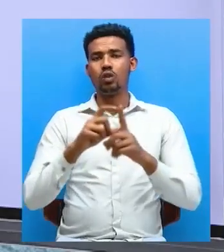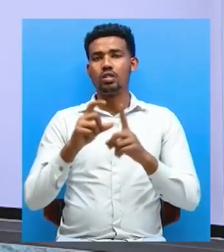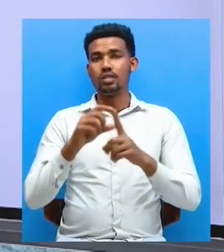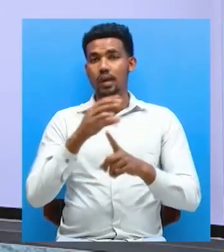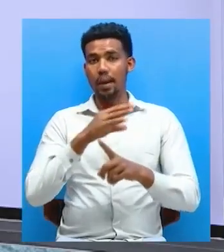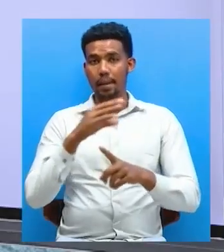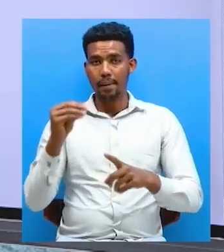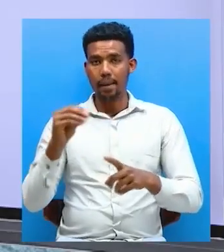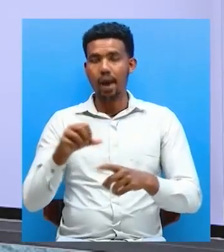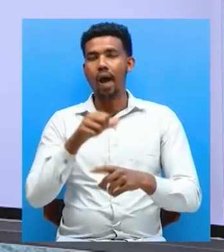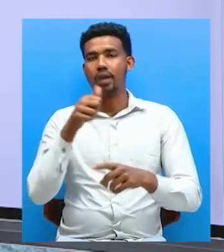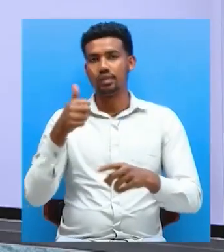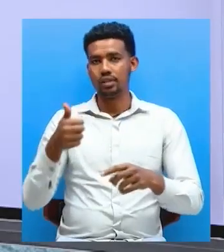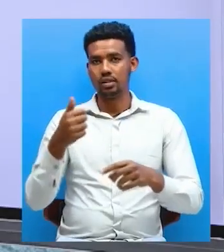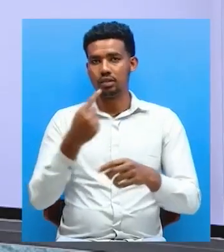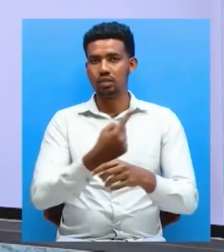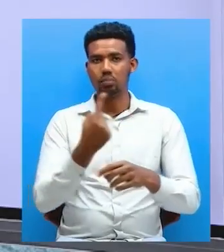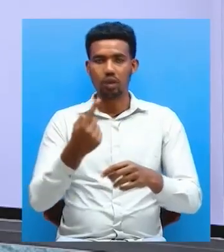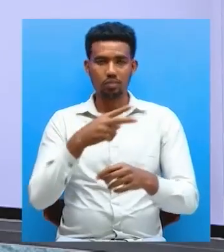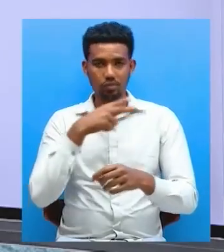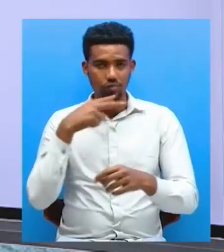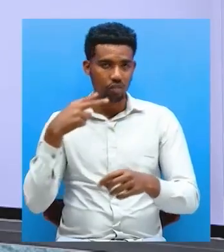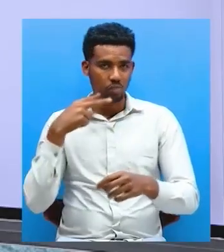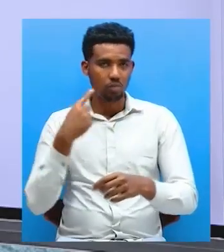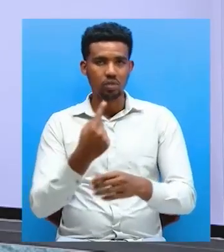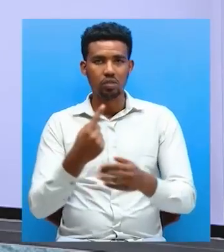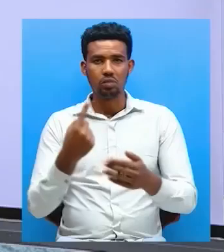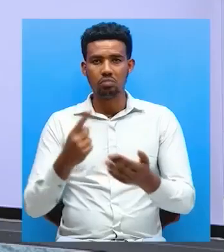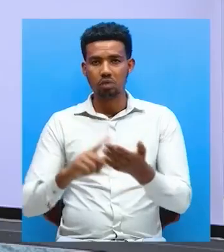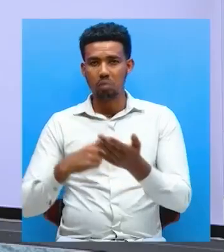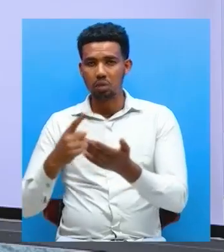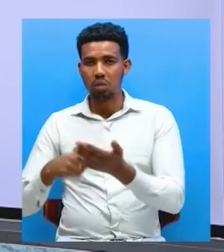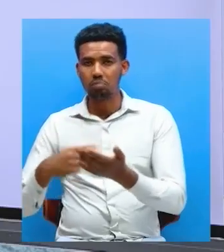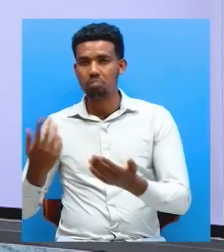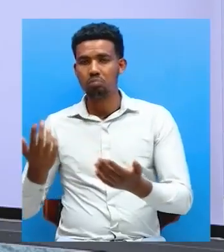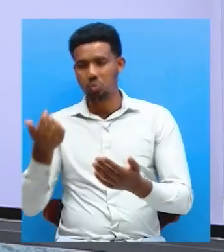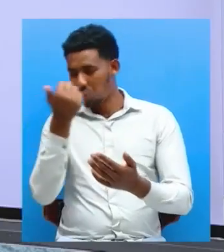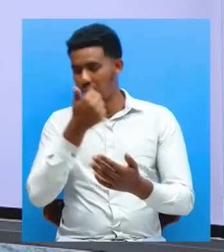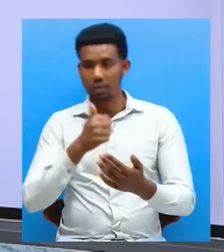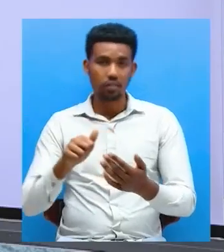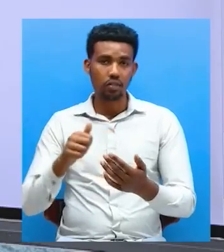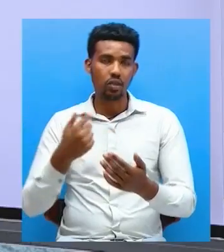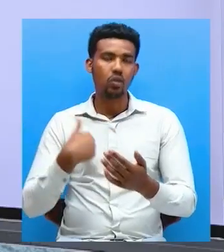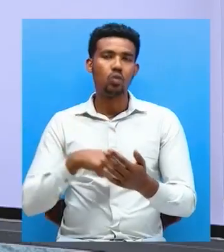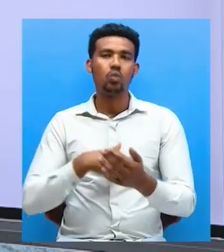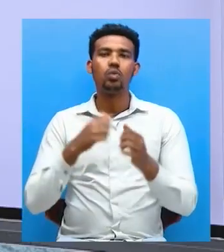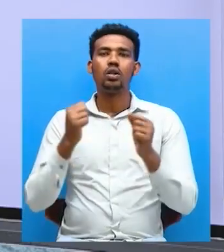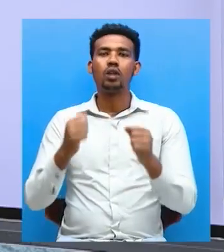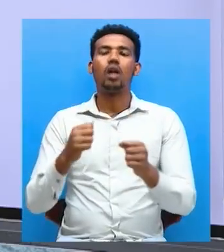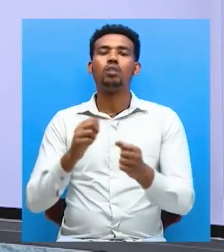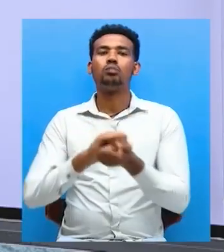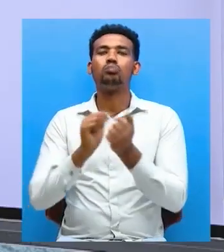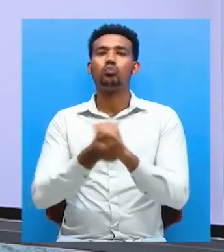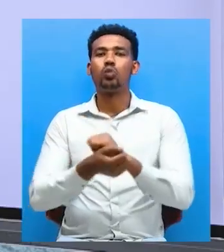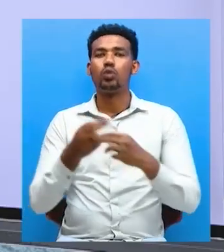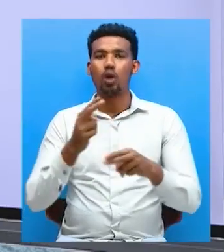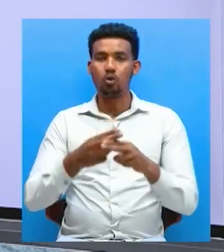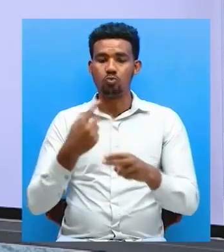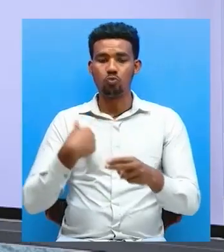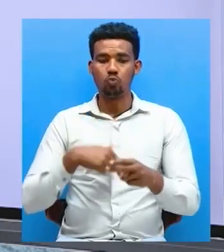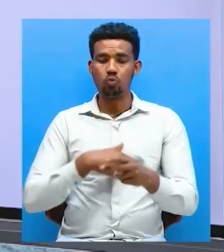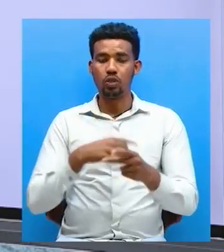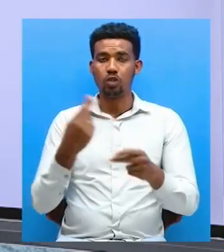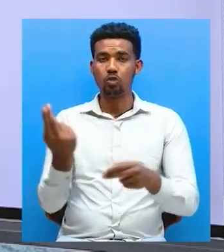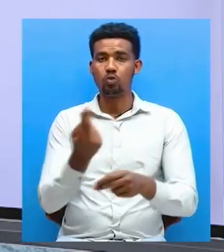and other, sometimes verb, sometimes a noun, sometimes whatever. We can sometimes even pronoun. We can use